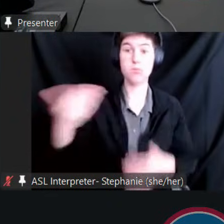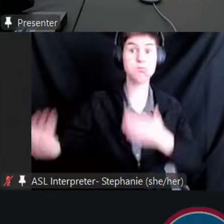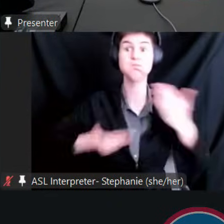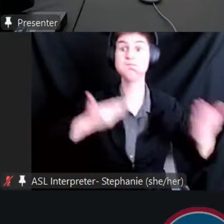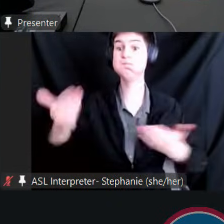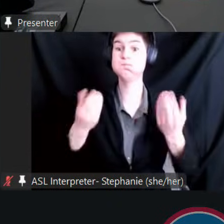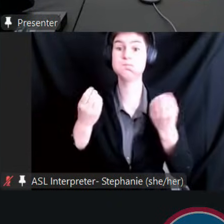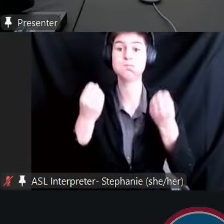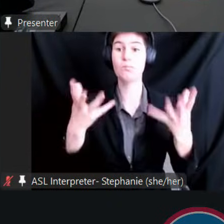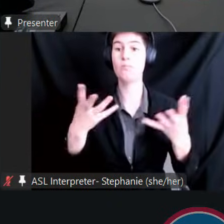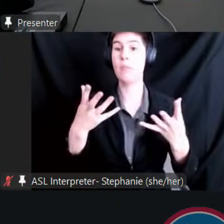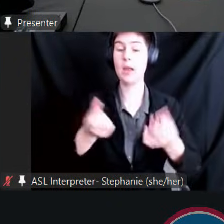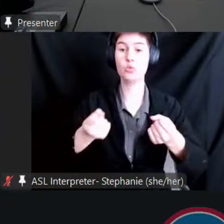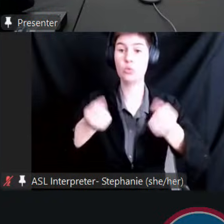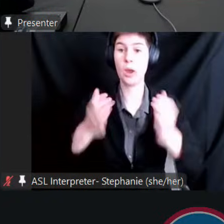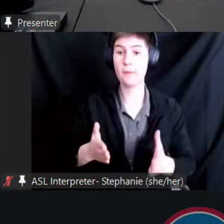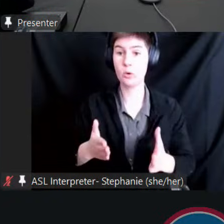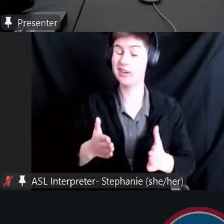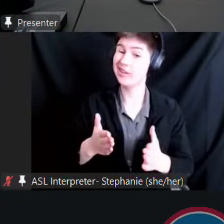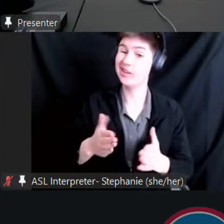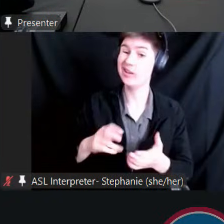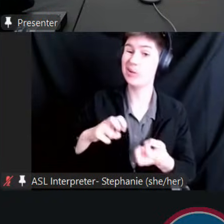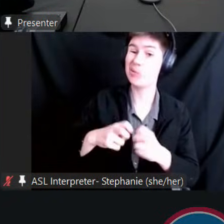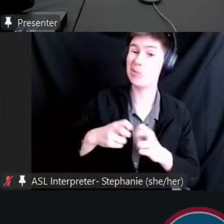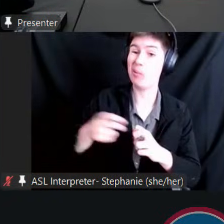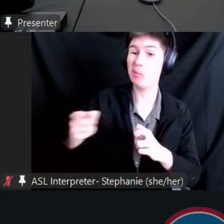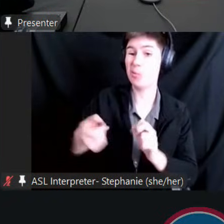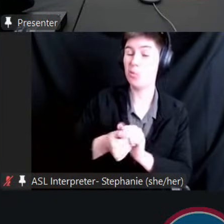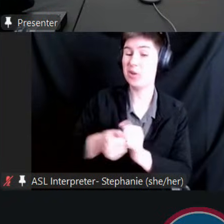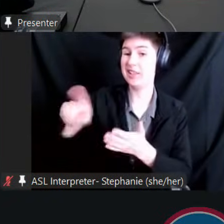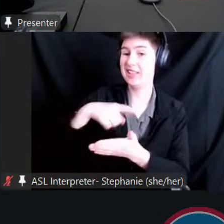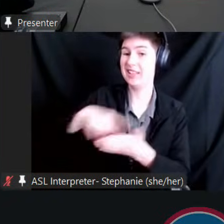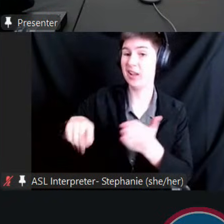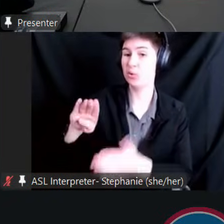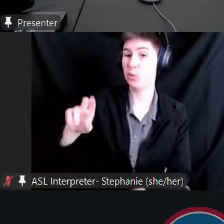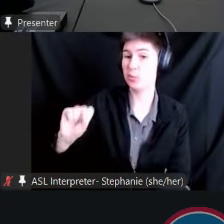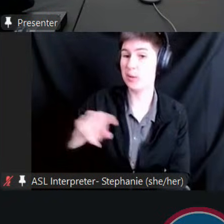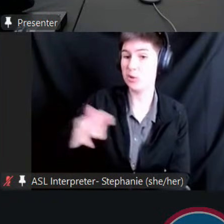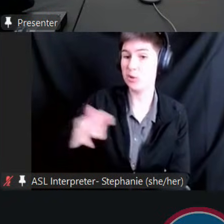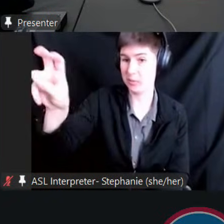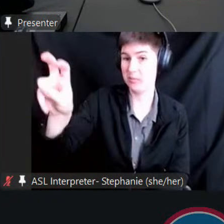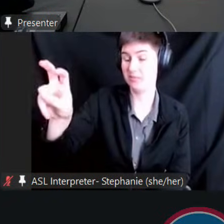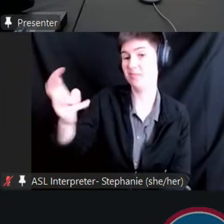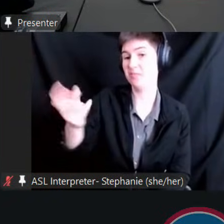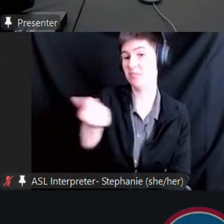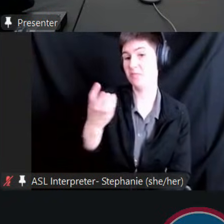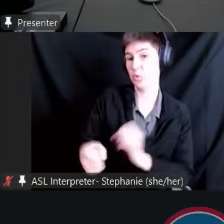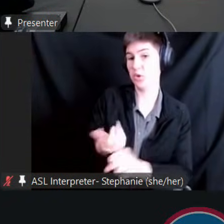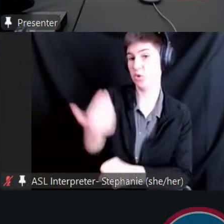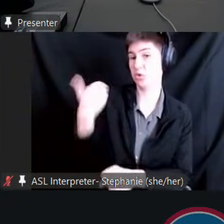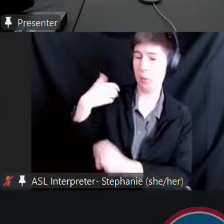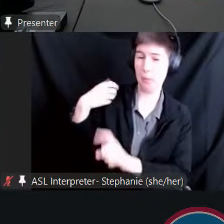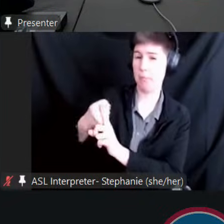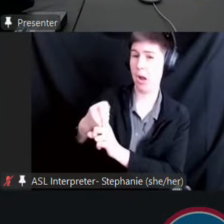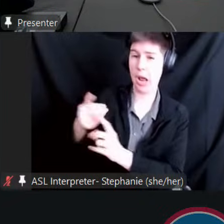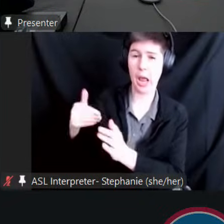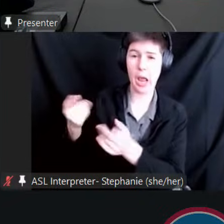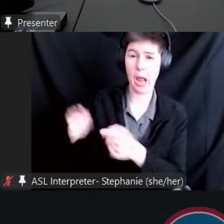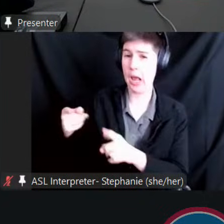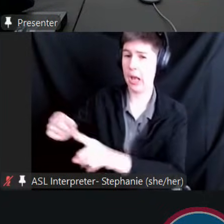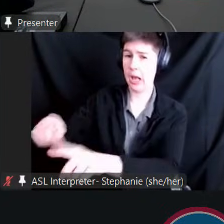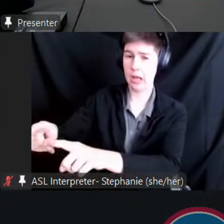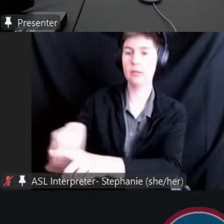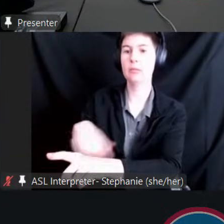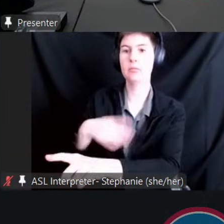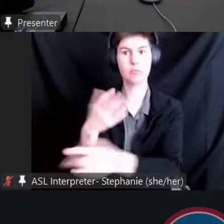of an issue of like canceled trips altogether, like we were facing a few years ago. But the bunching, like a big part of that, like